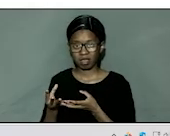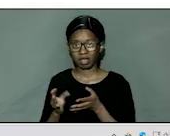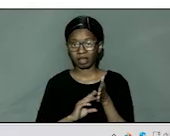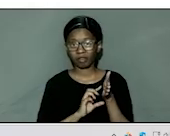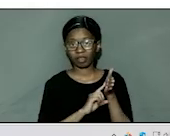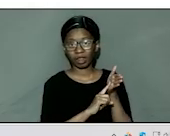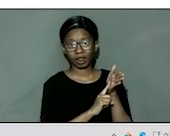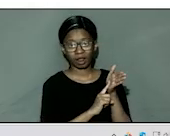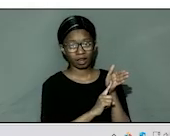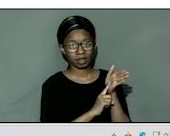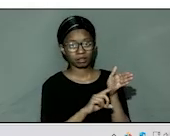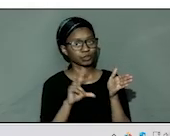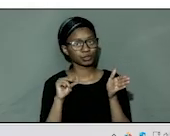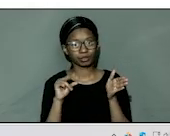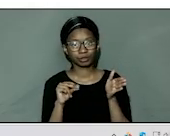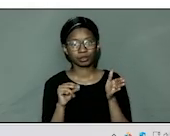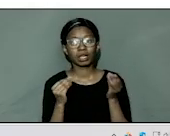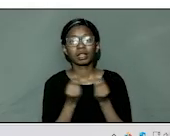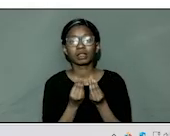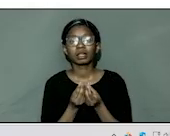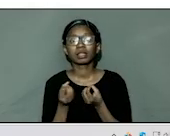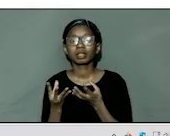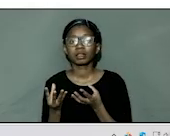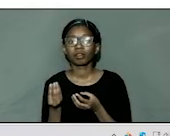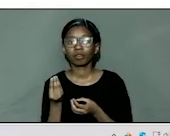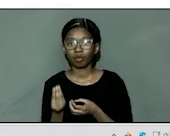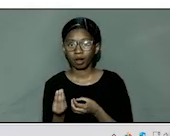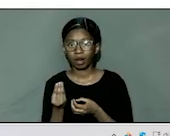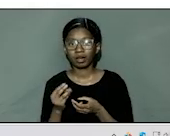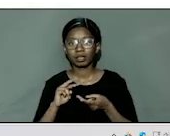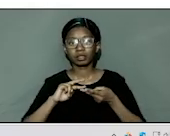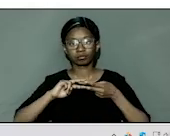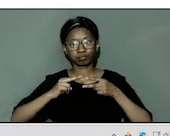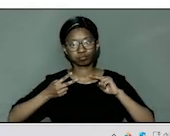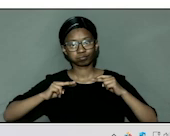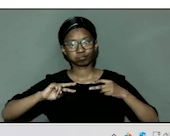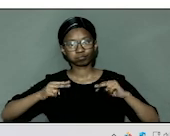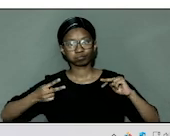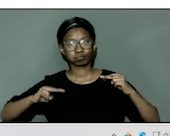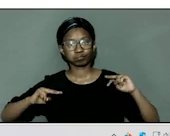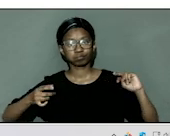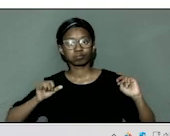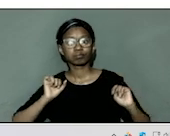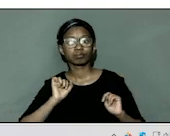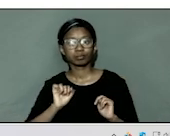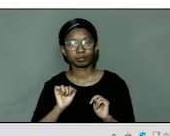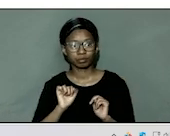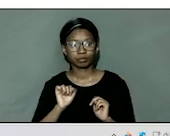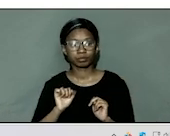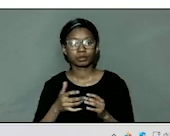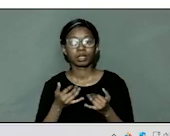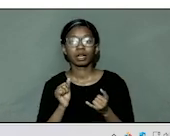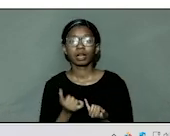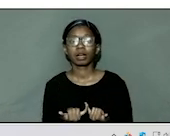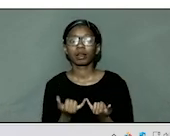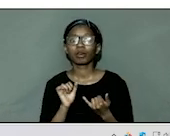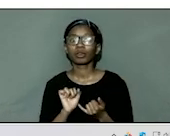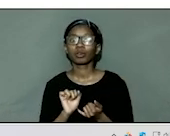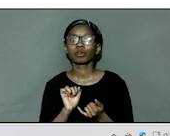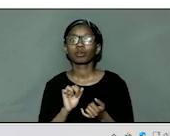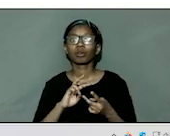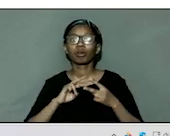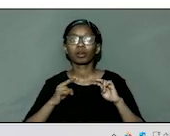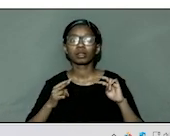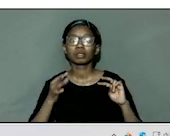that is passed to the offspring? It is the DNA. Your DNA, it says that you are dark in complexion. So it is